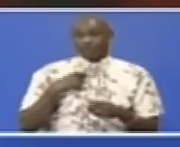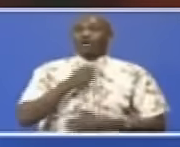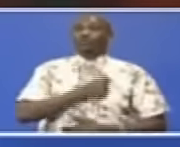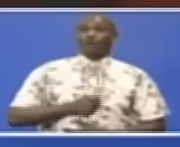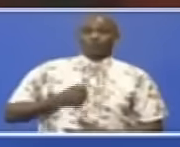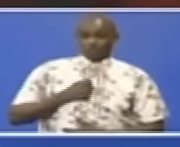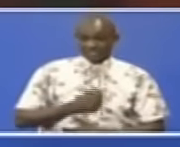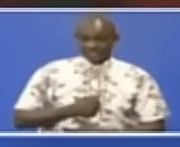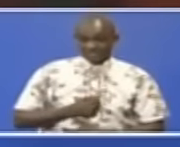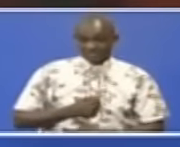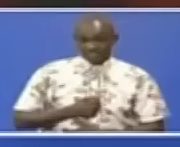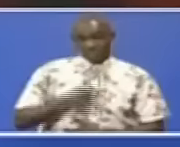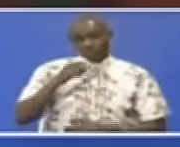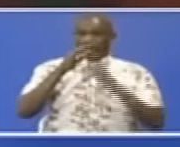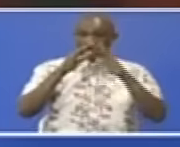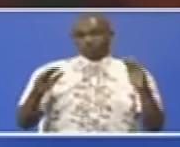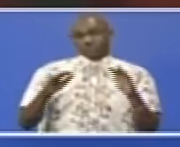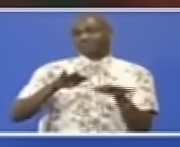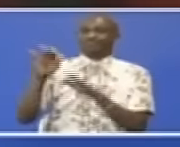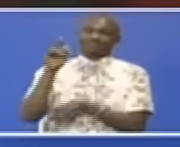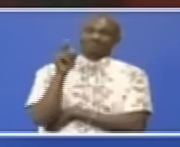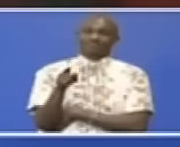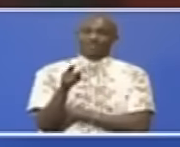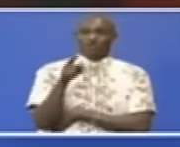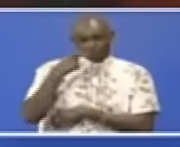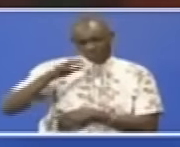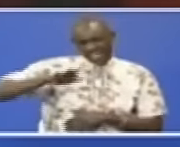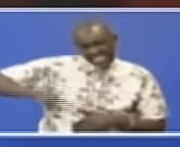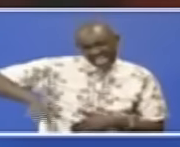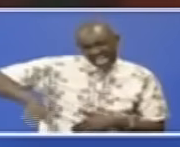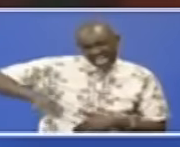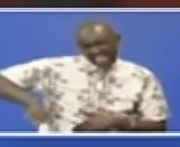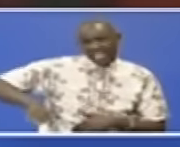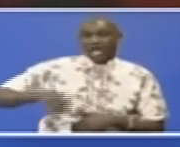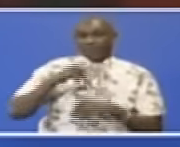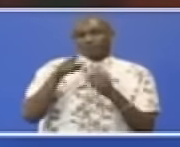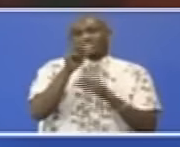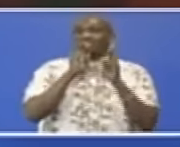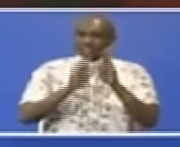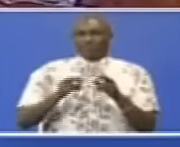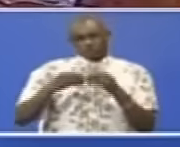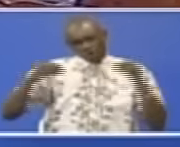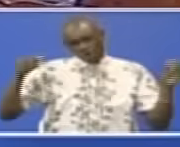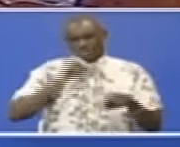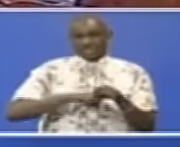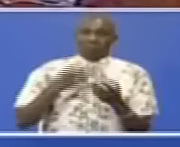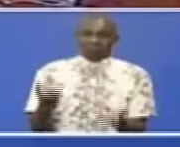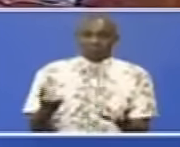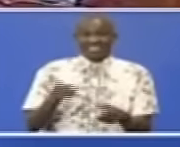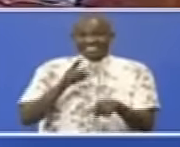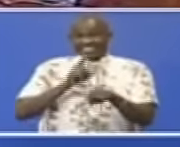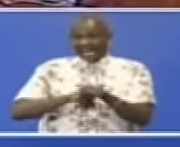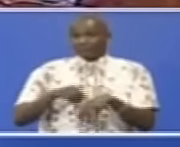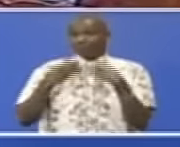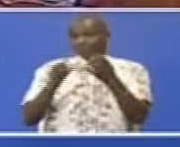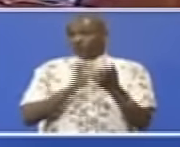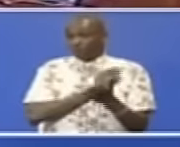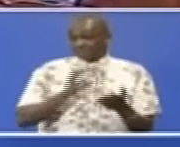apologize to the House for the delay that this report has taken. Presenting the committee